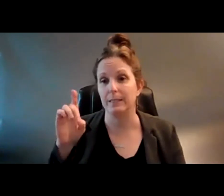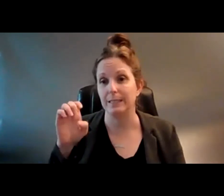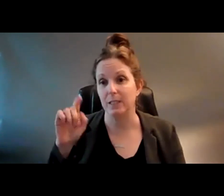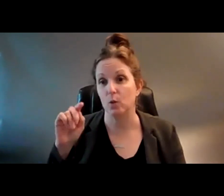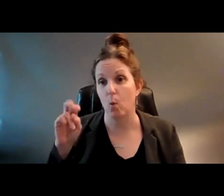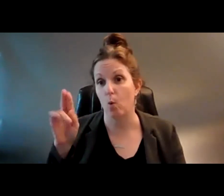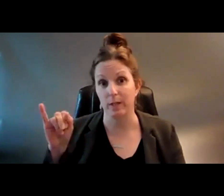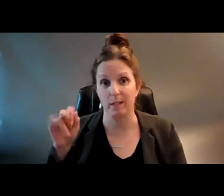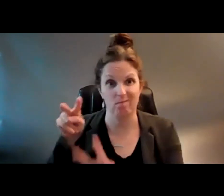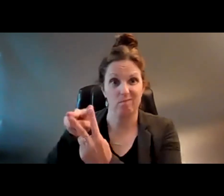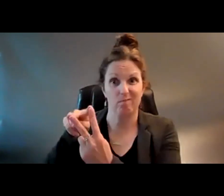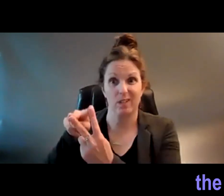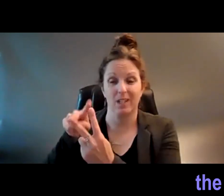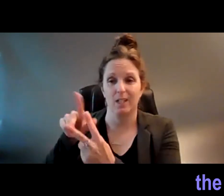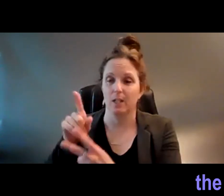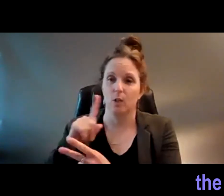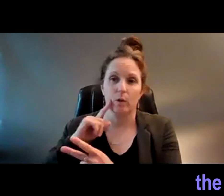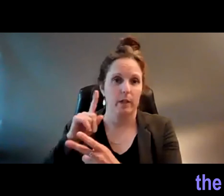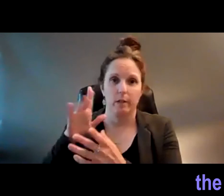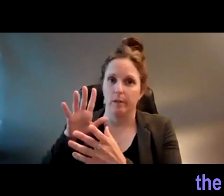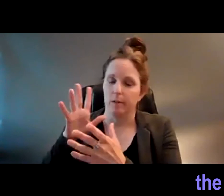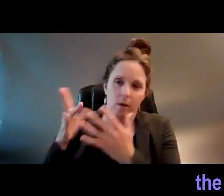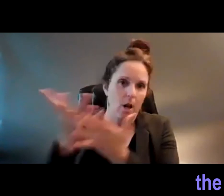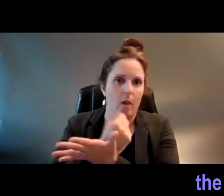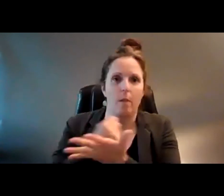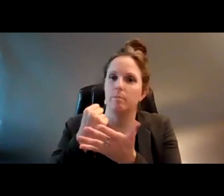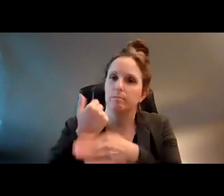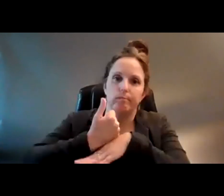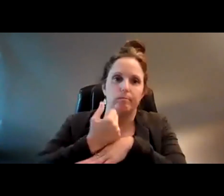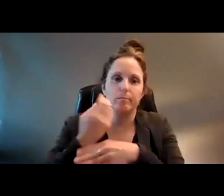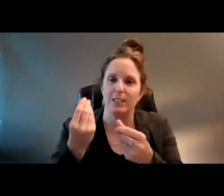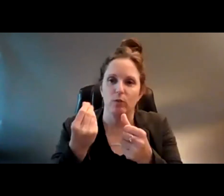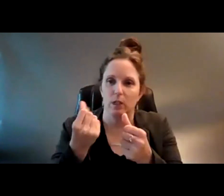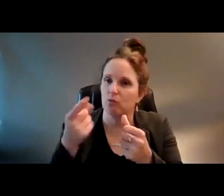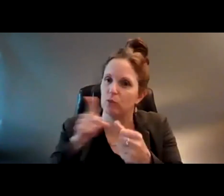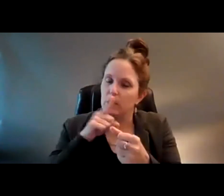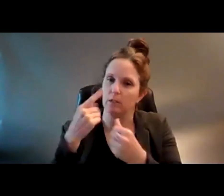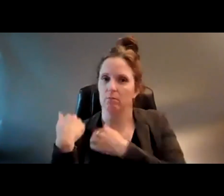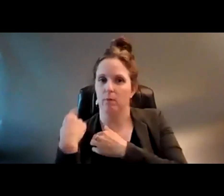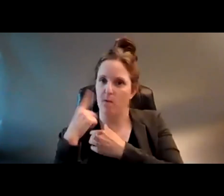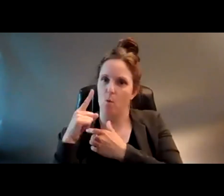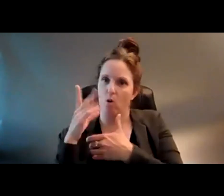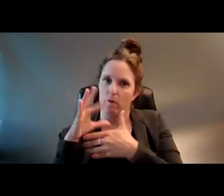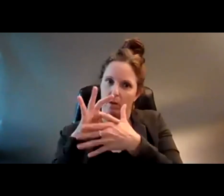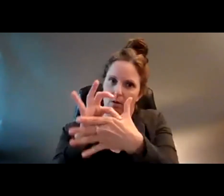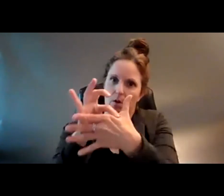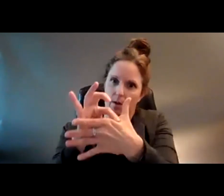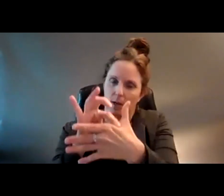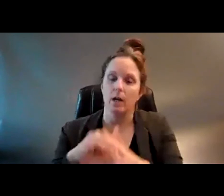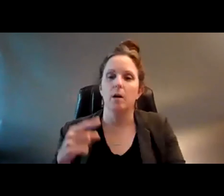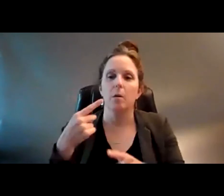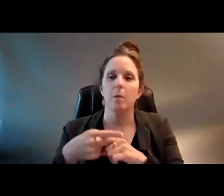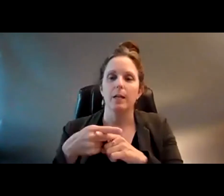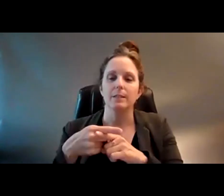were the 2 people who really pulled together the materials and were really responsible for the content of the intervention. And then our filmmaker,